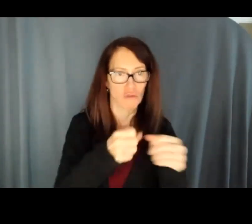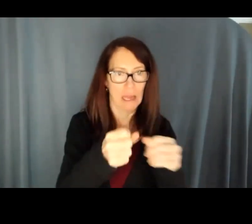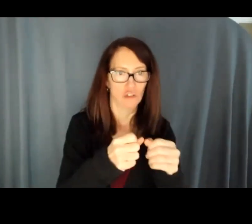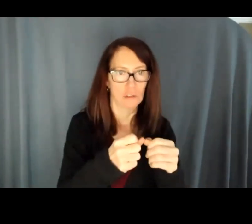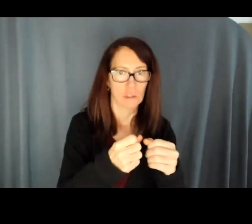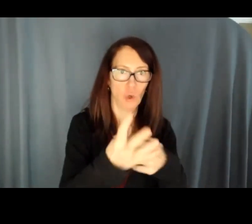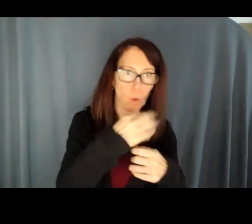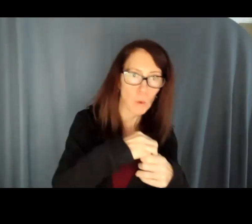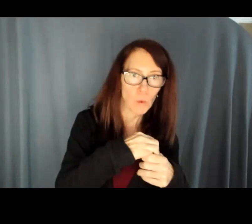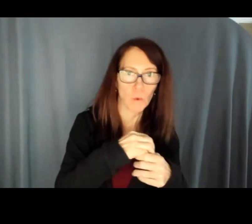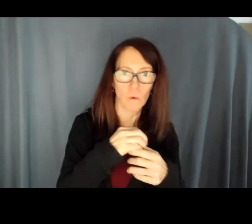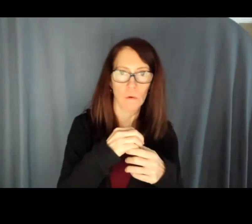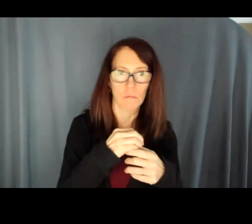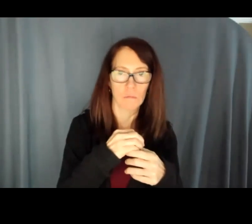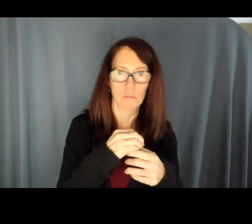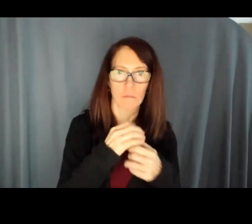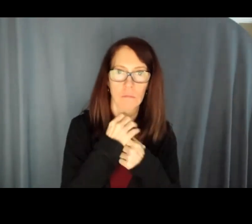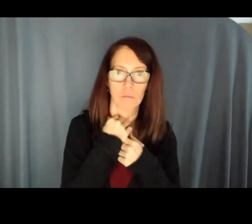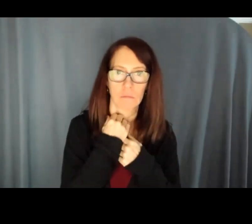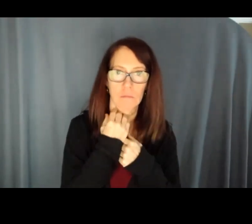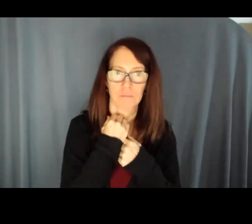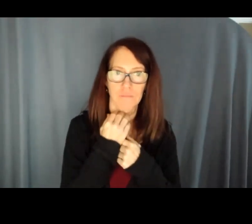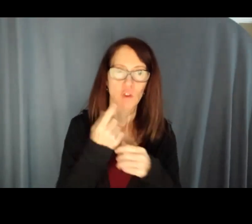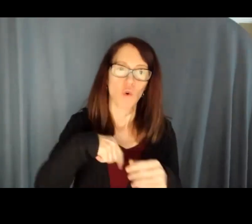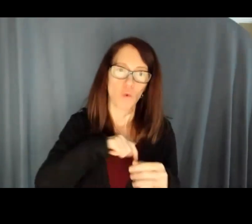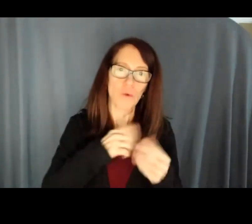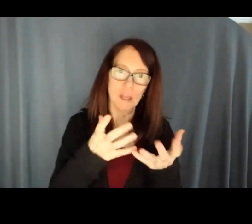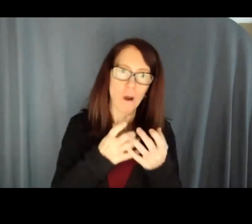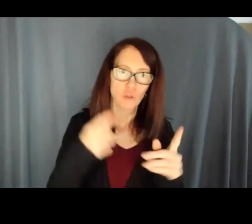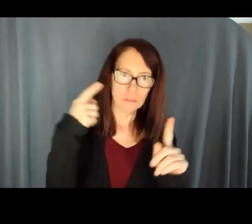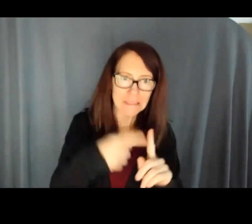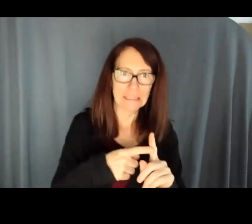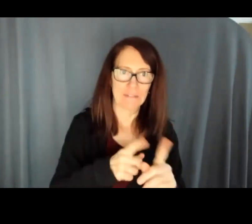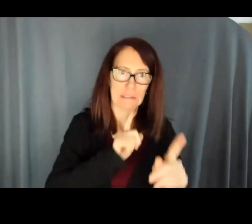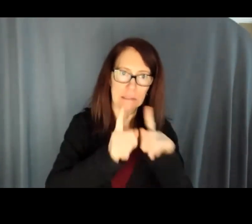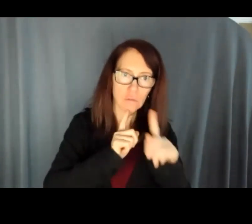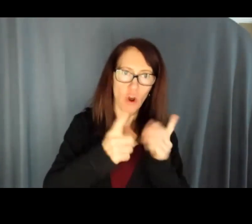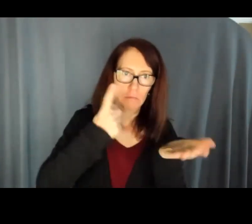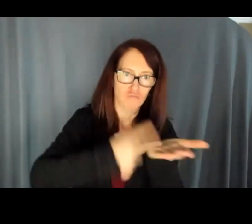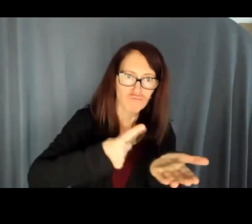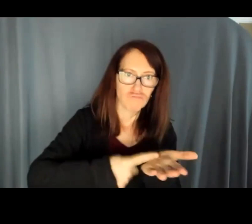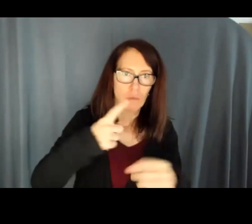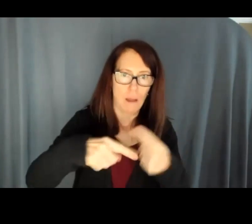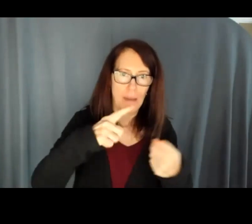of our review in a deliberate way, in a specific way?